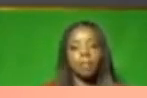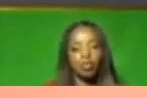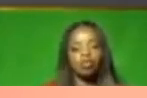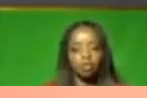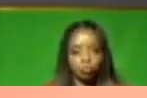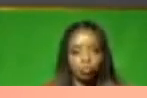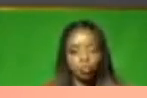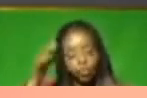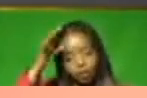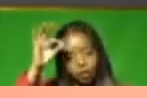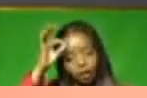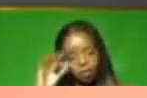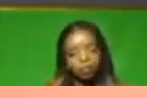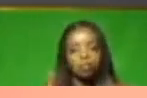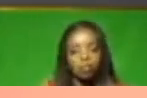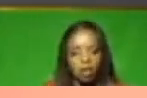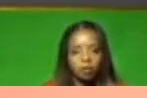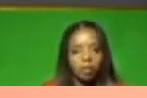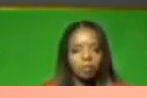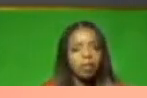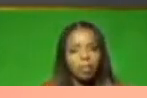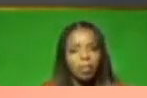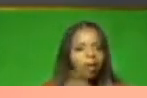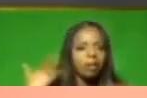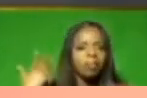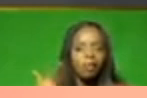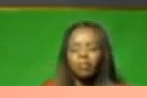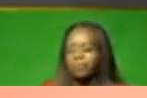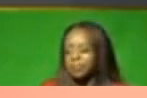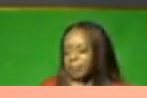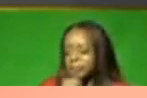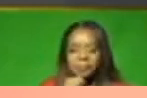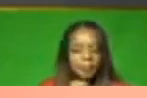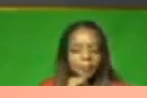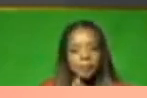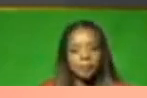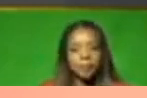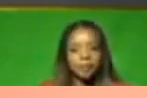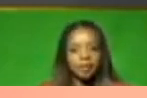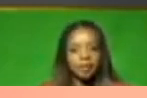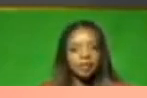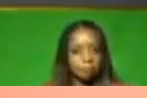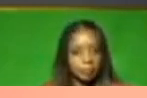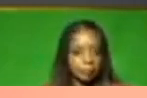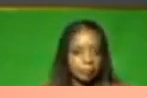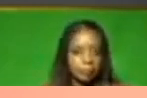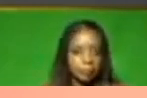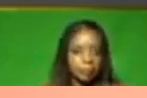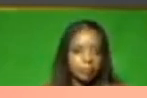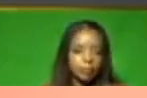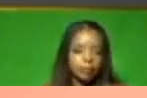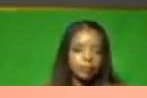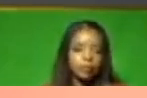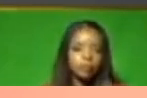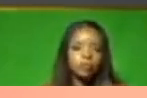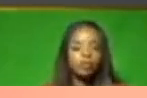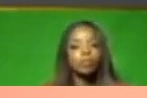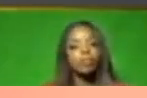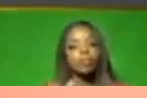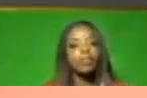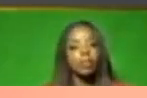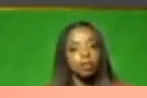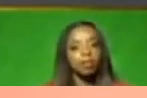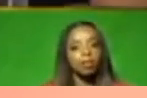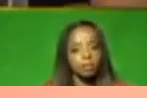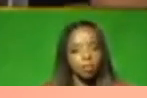the state due to the sacrifices that they made. The DP has also been working with